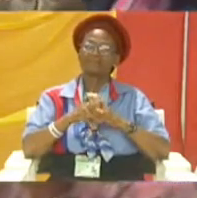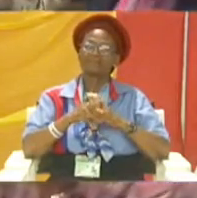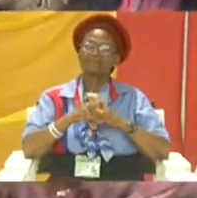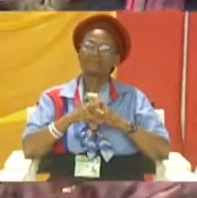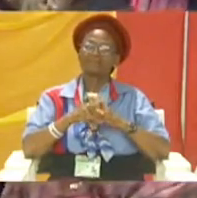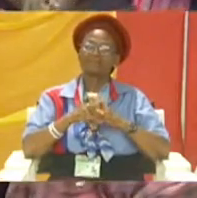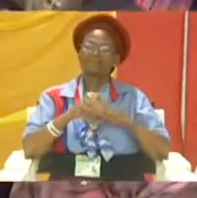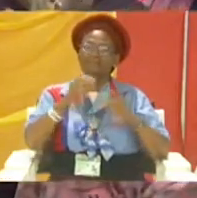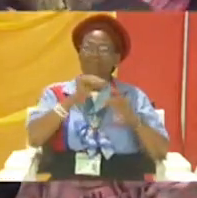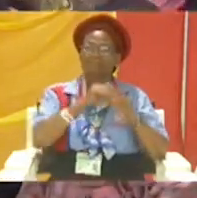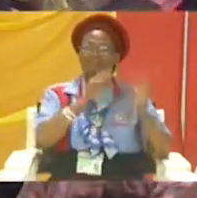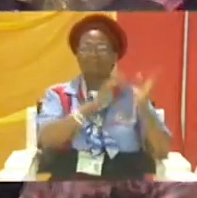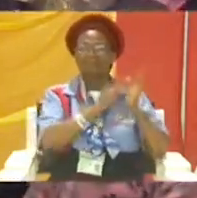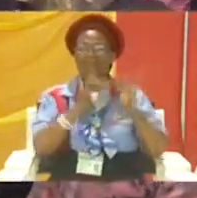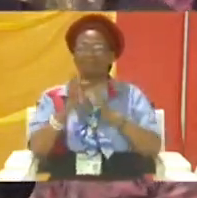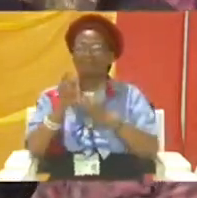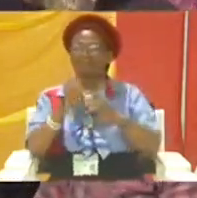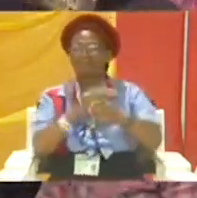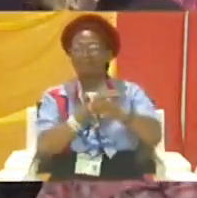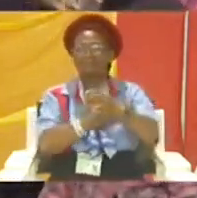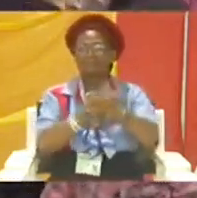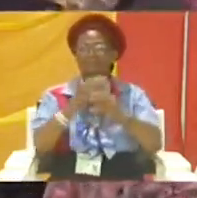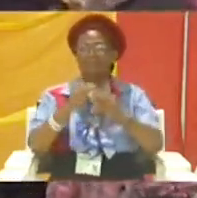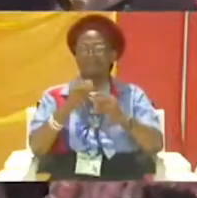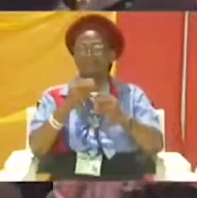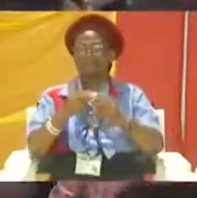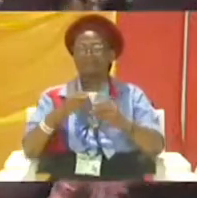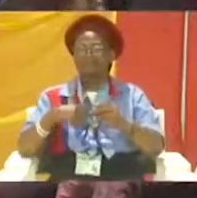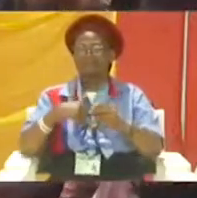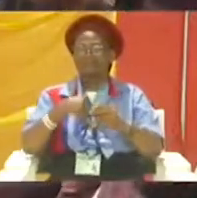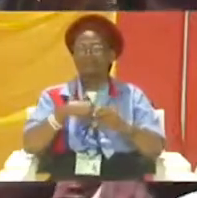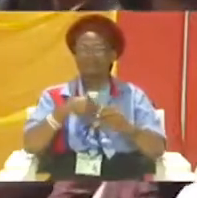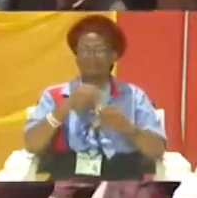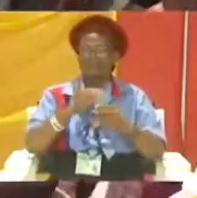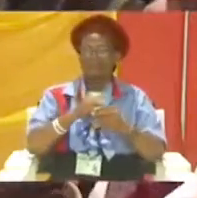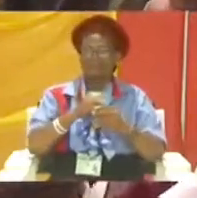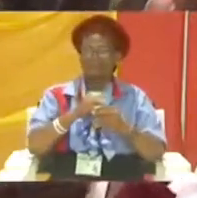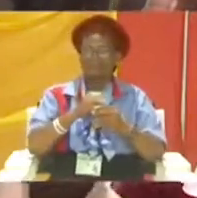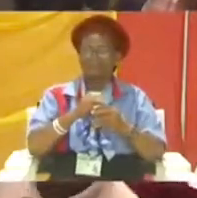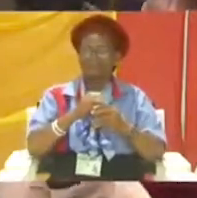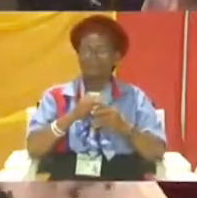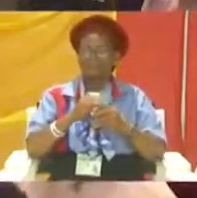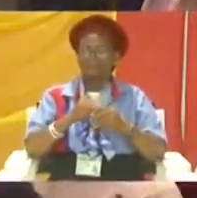In Jesus' mighty name we have prayed. Ni oruko nla Jesu lagbadura.